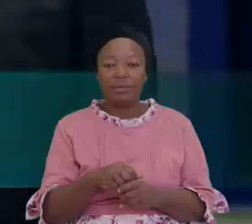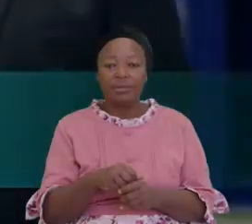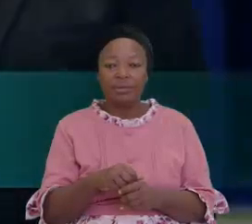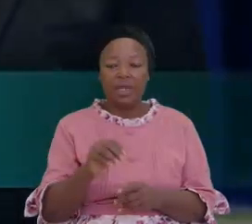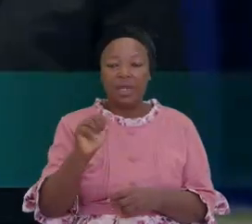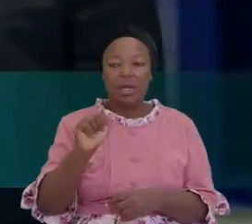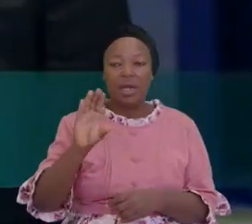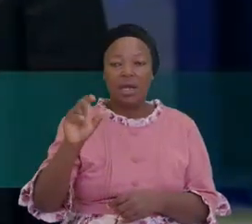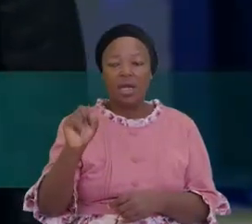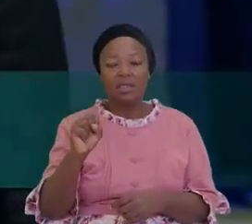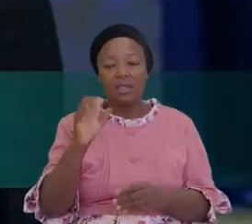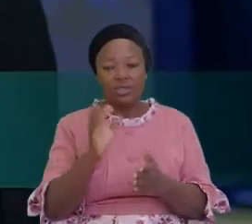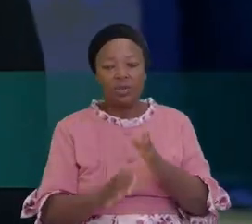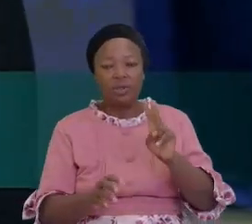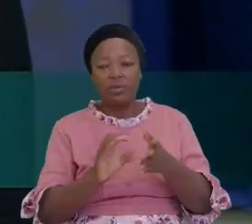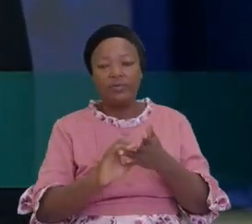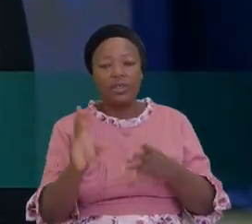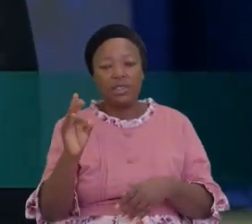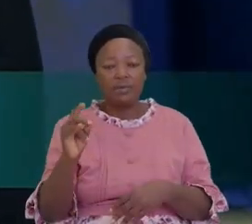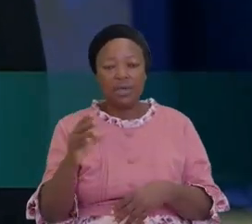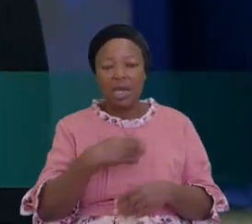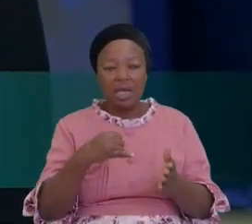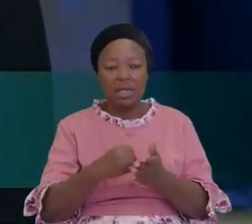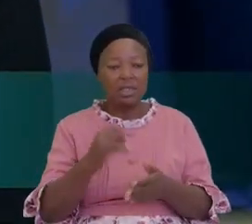And it shall come to pass in the last days,